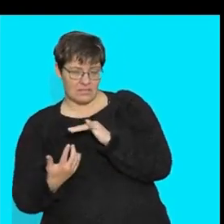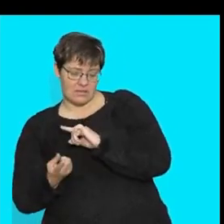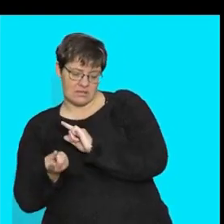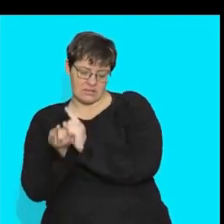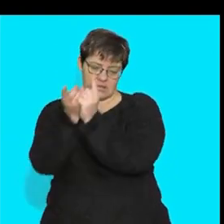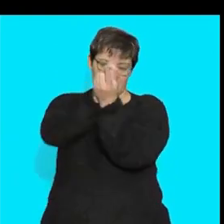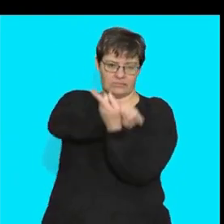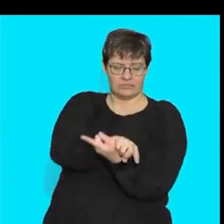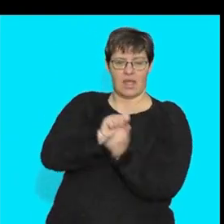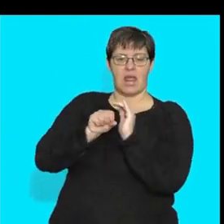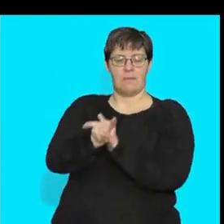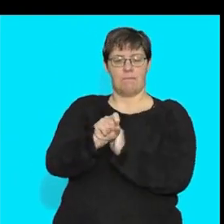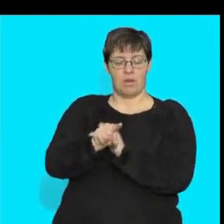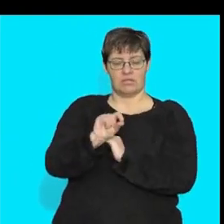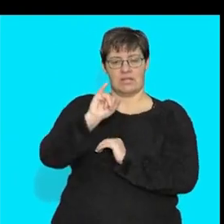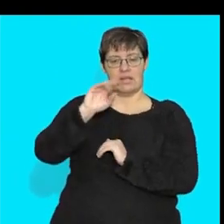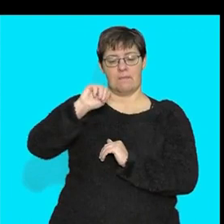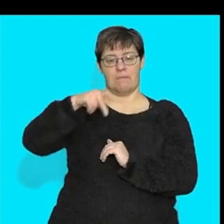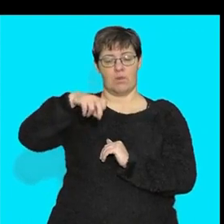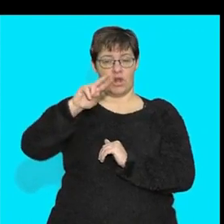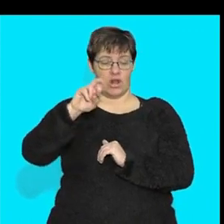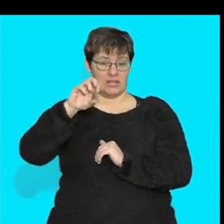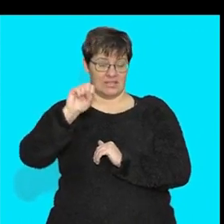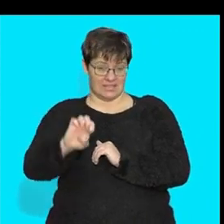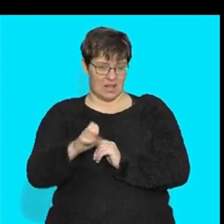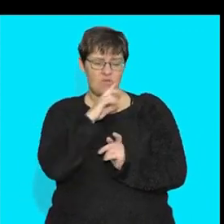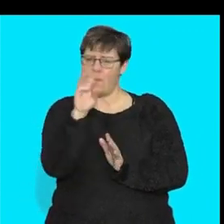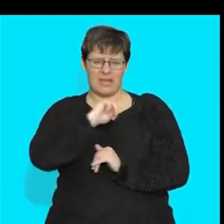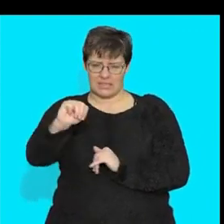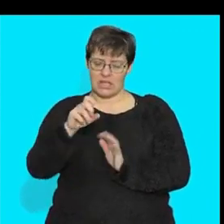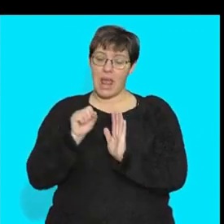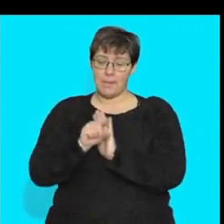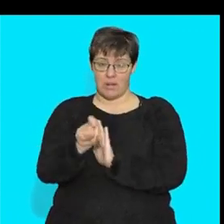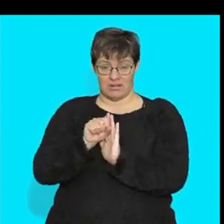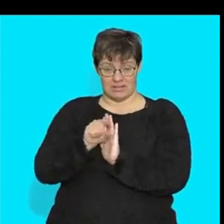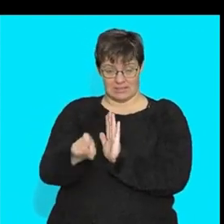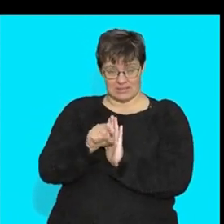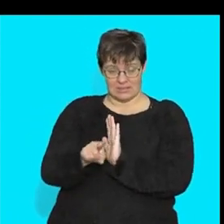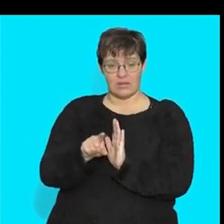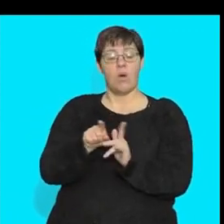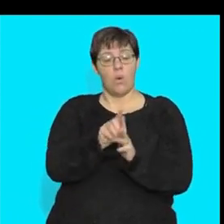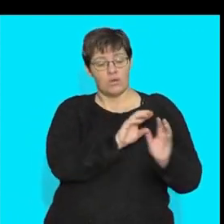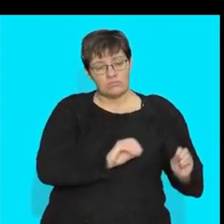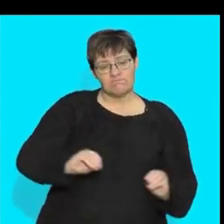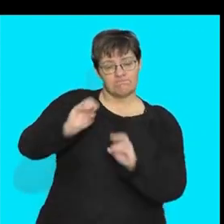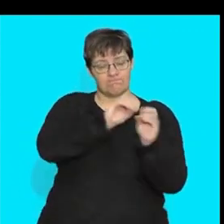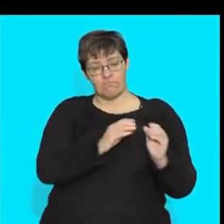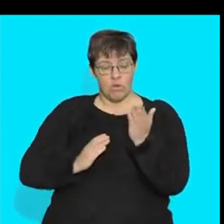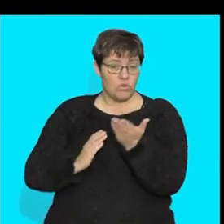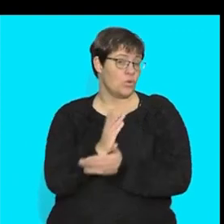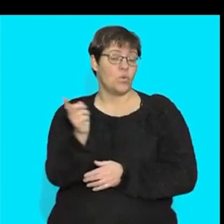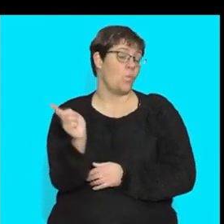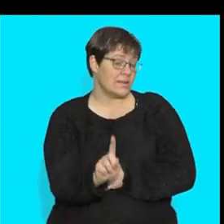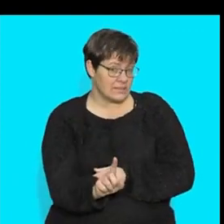an impulse. Remember the word impulse, not a message, right? And that will always be transported